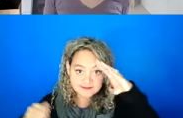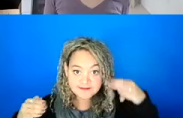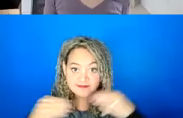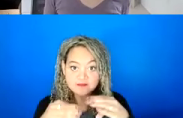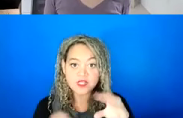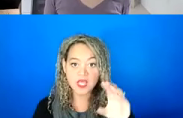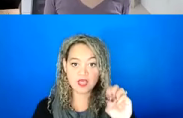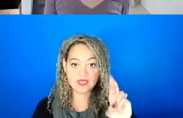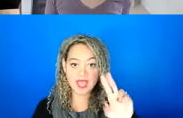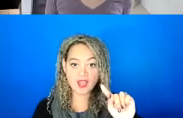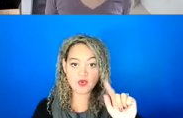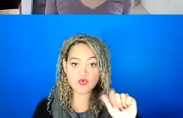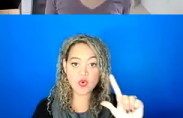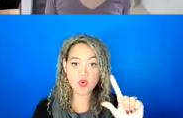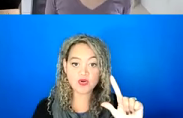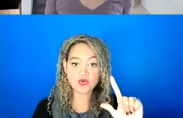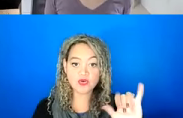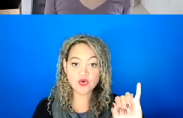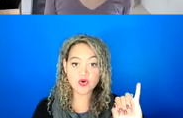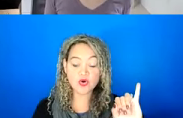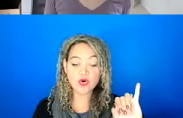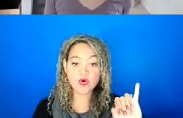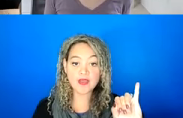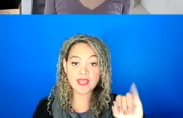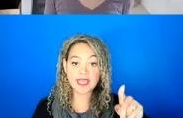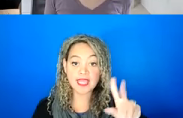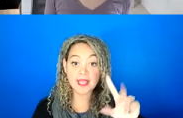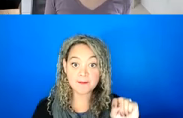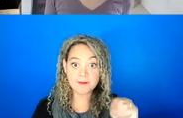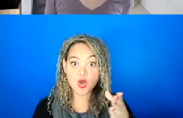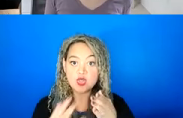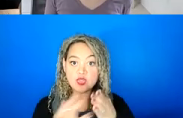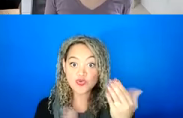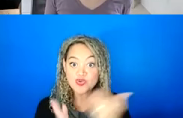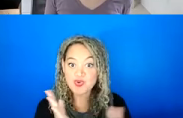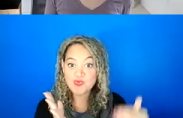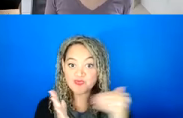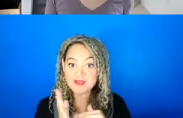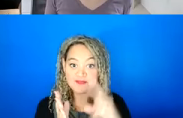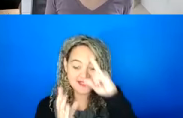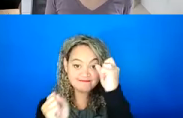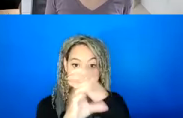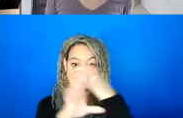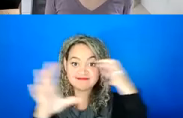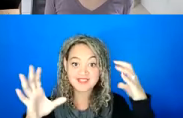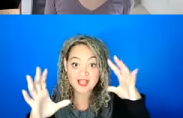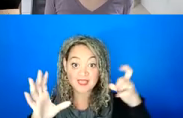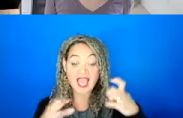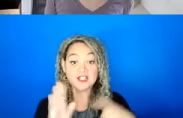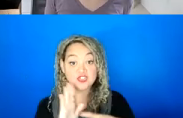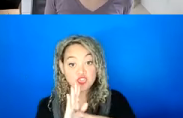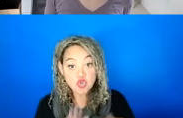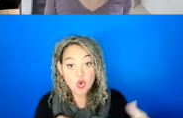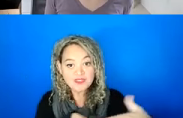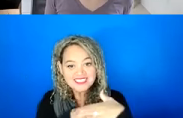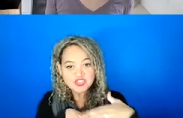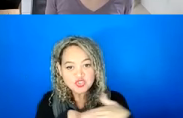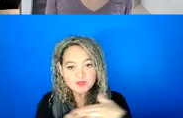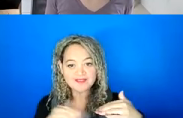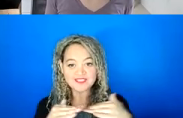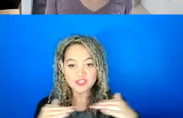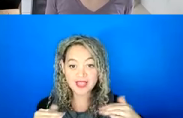input through repeated imagining, which is reflected in the superficial layers, and at the same